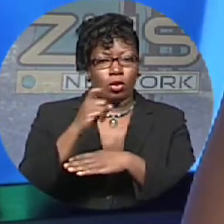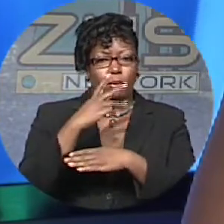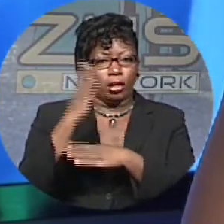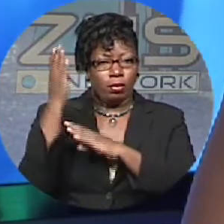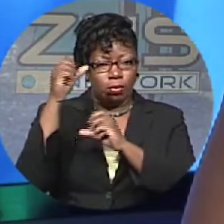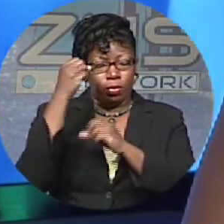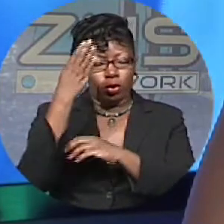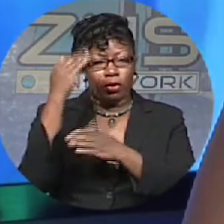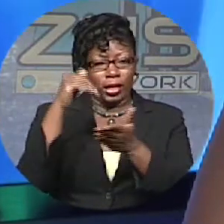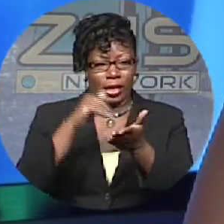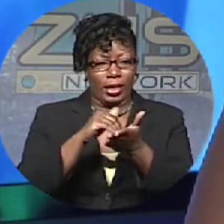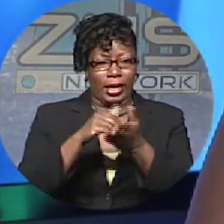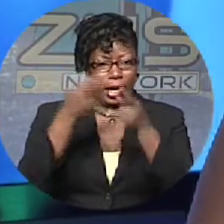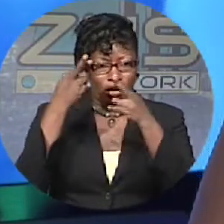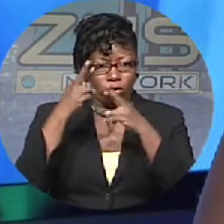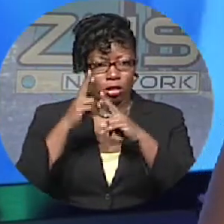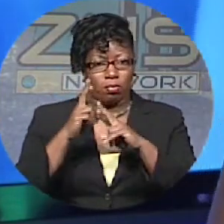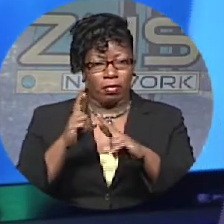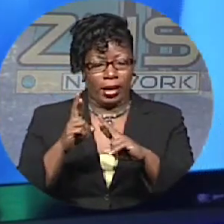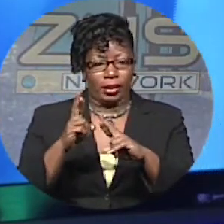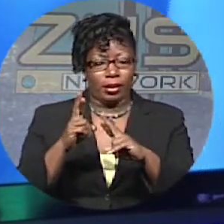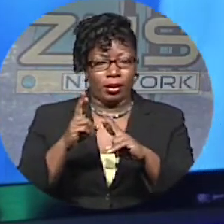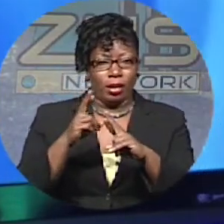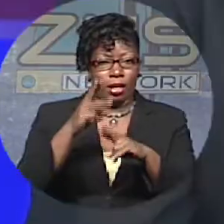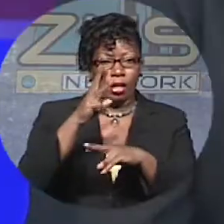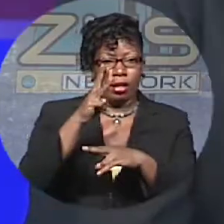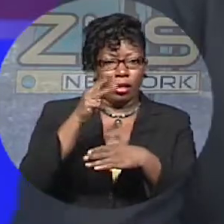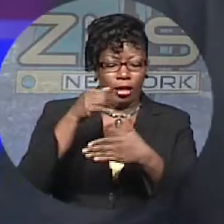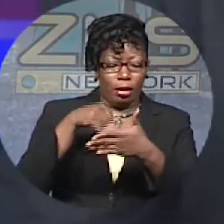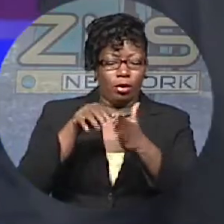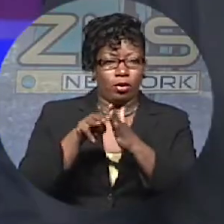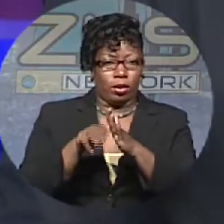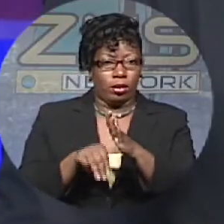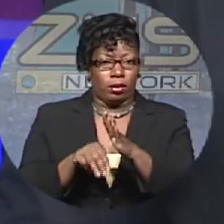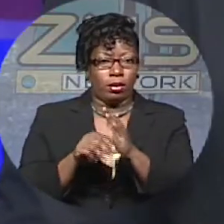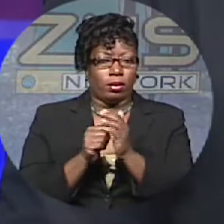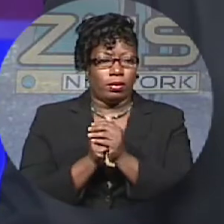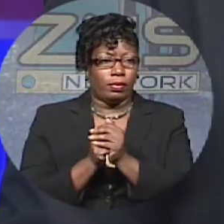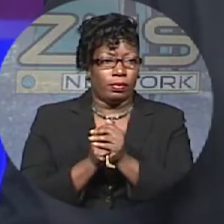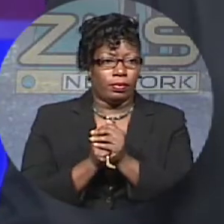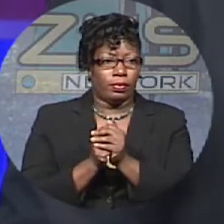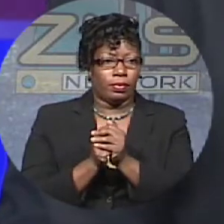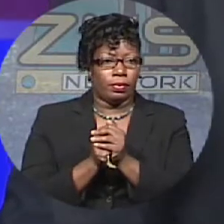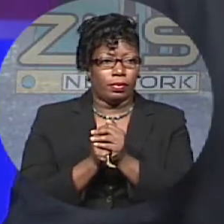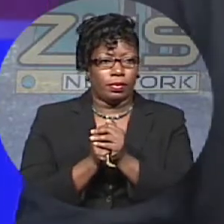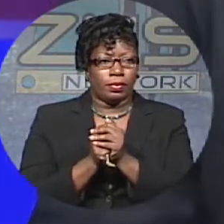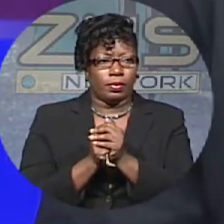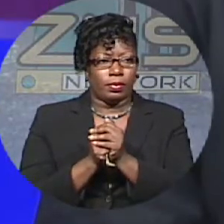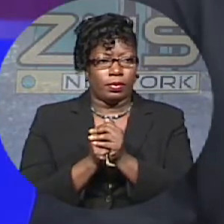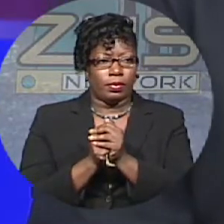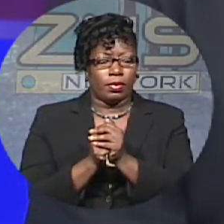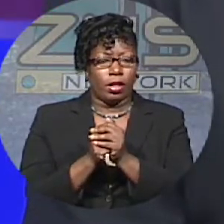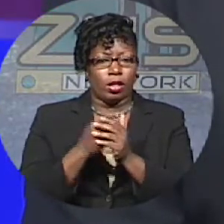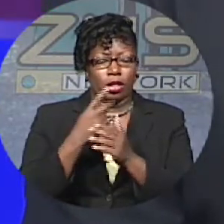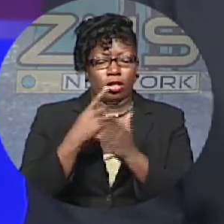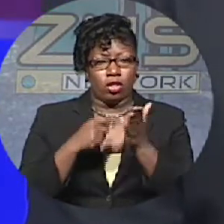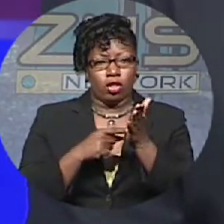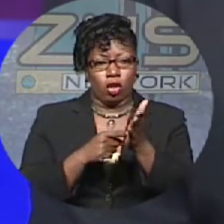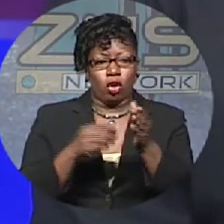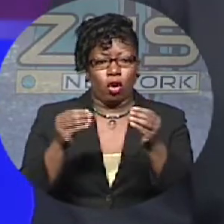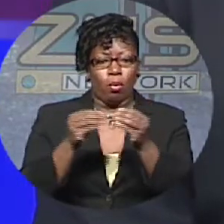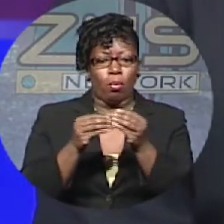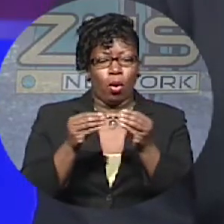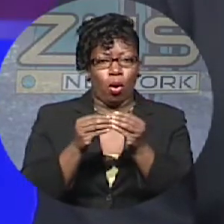undocumented migrants. We'll continue to follow this story. Well, the latest statistics show that more than 30 shanty towns exist here in